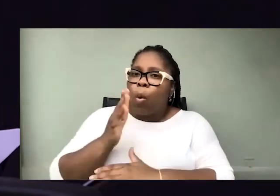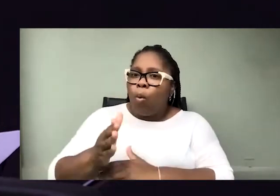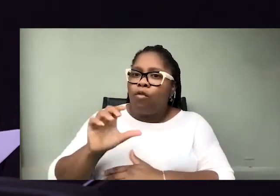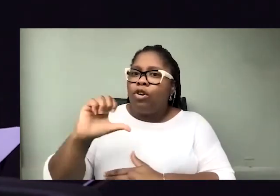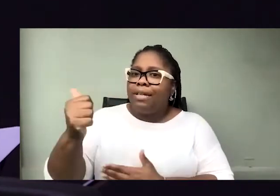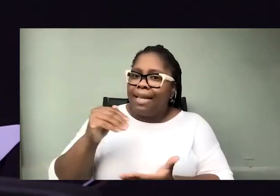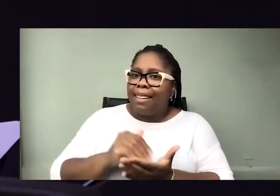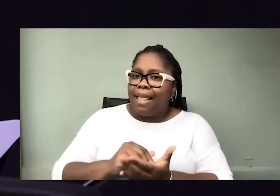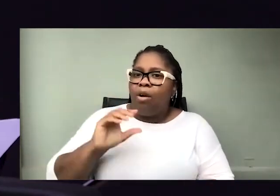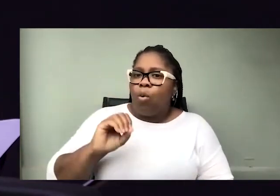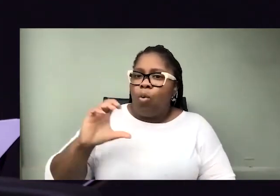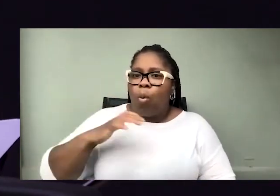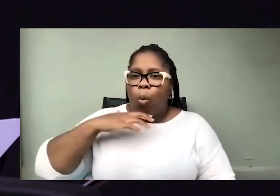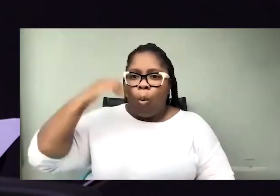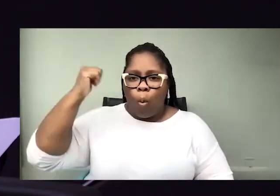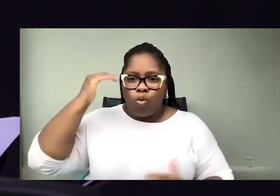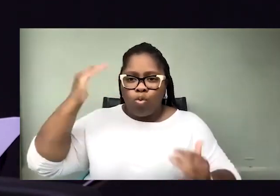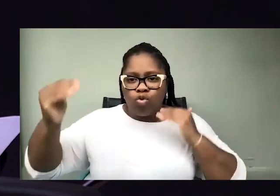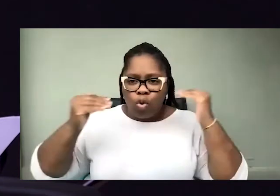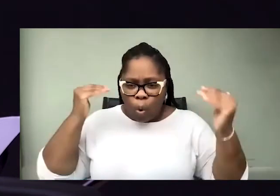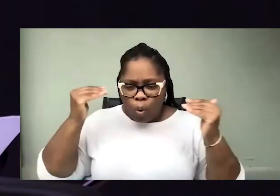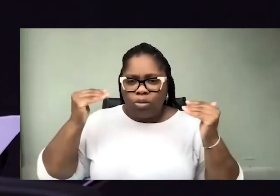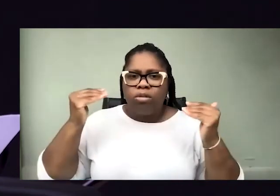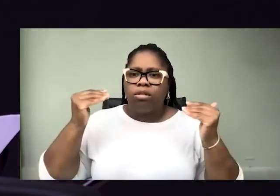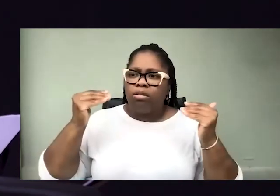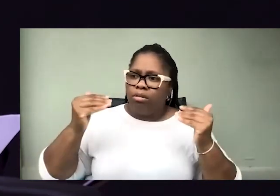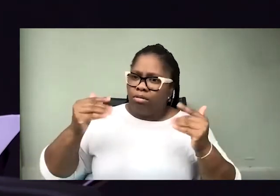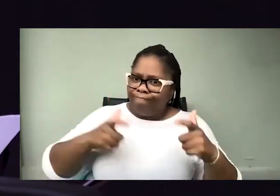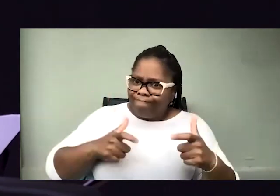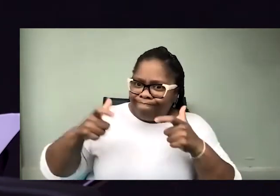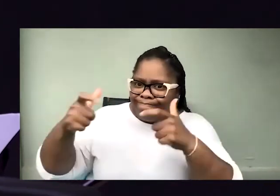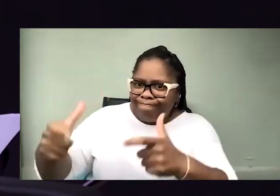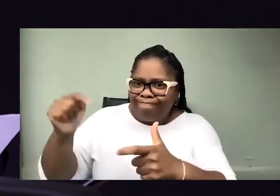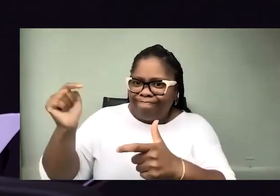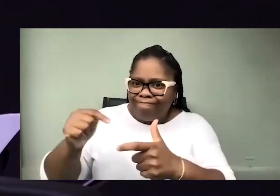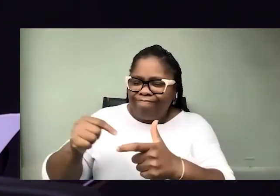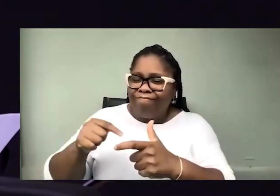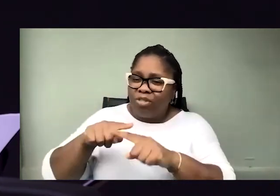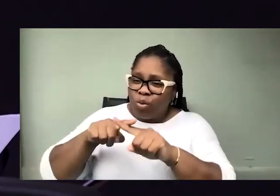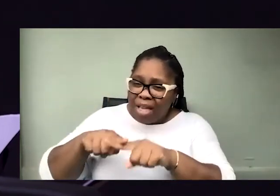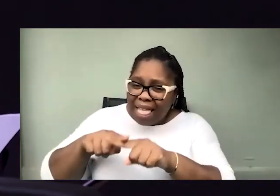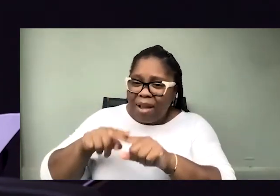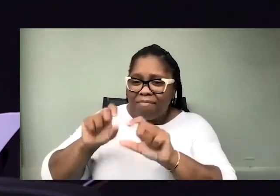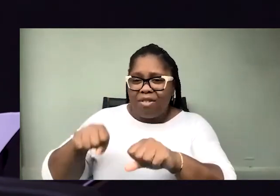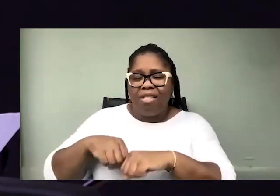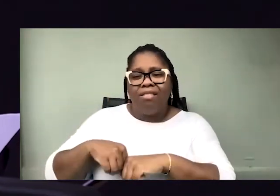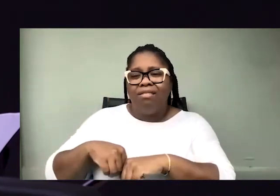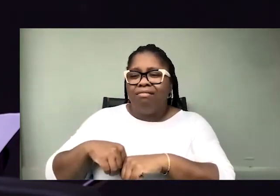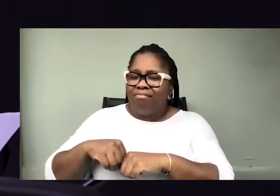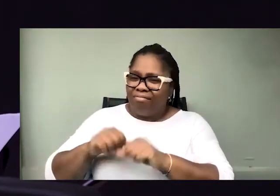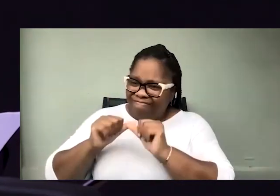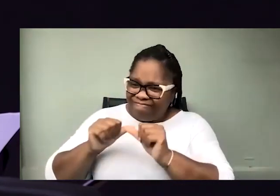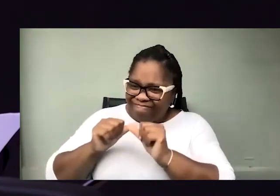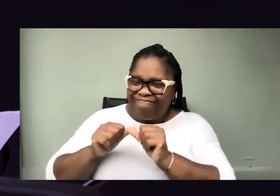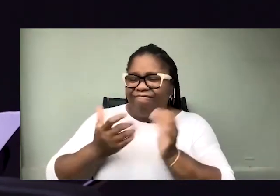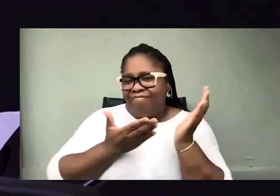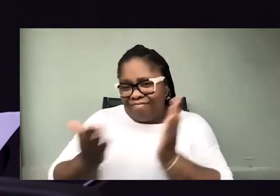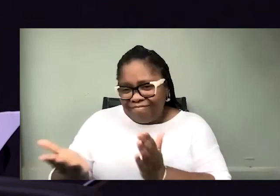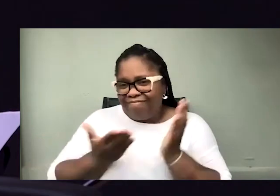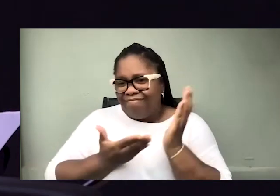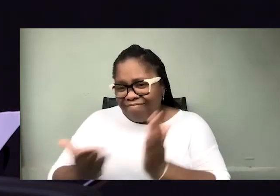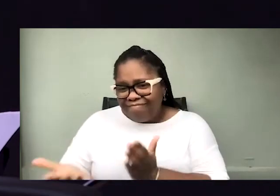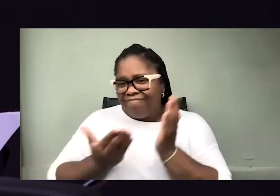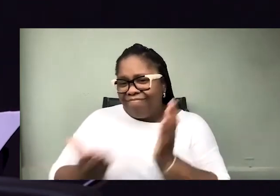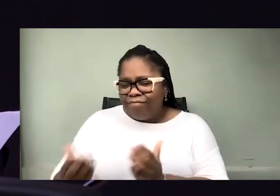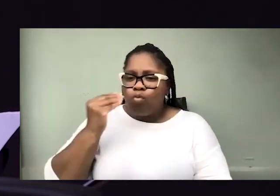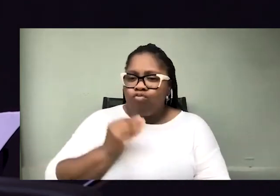10,000 Orange County older adults with reliable, consistent deliveries of restaurant meals so that they